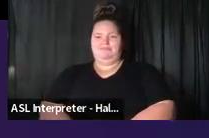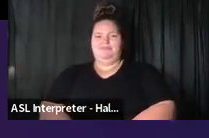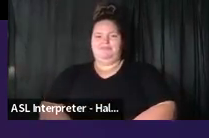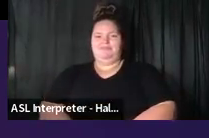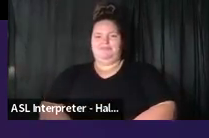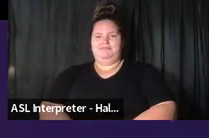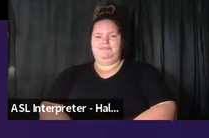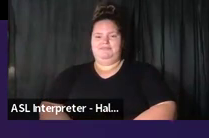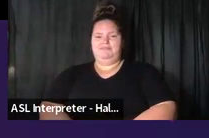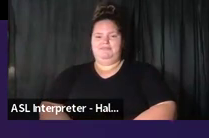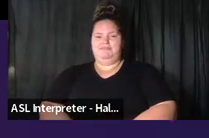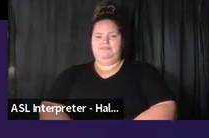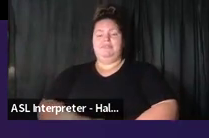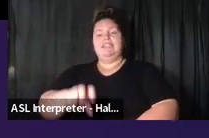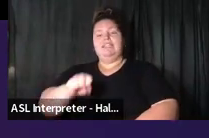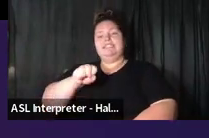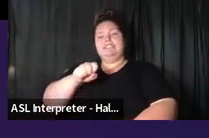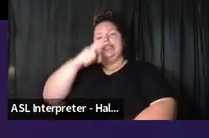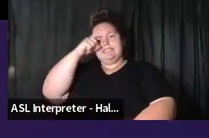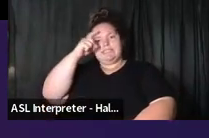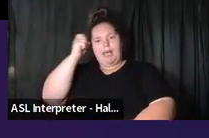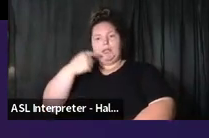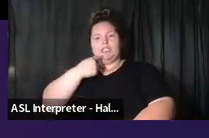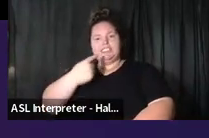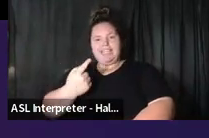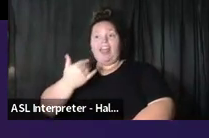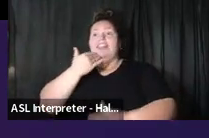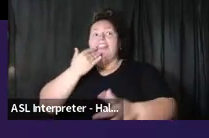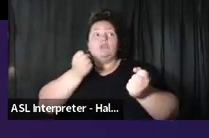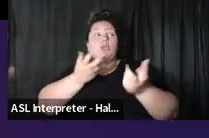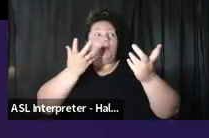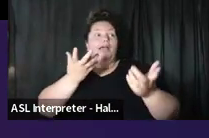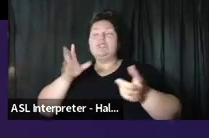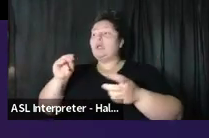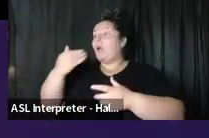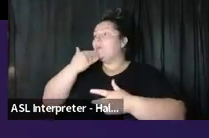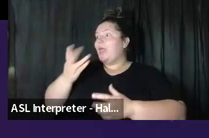Summer says, thank you all so much. No, Summer, thank you for joining us. Summer.